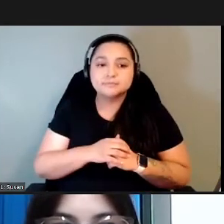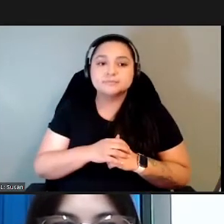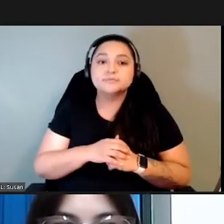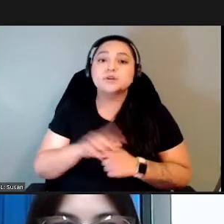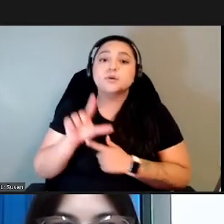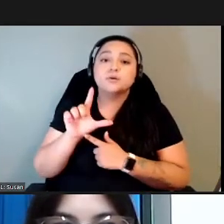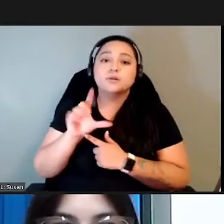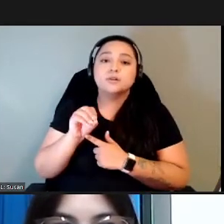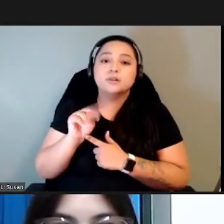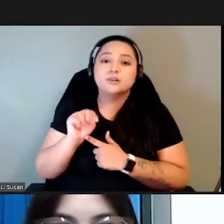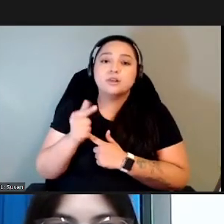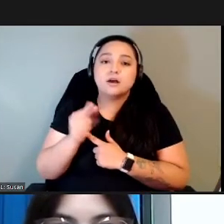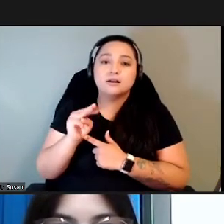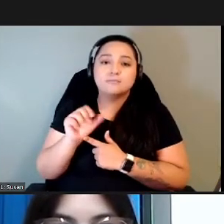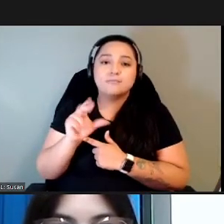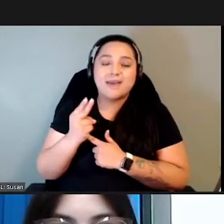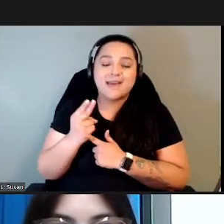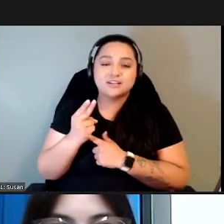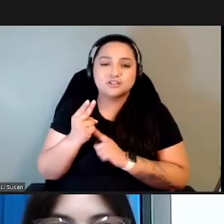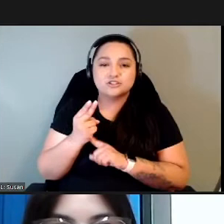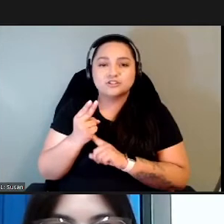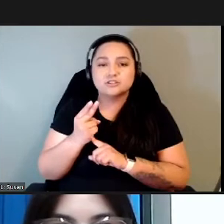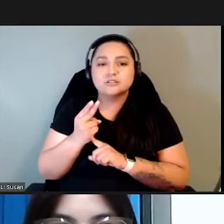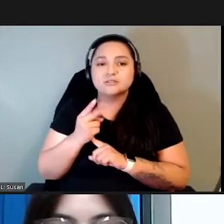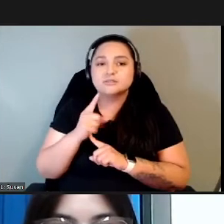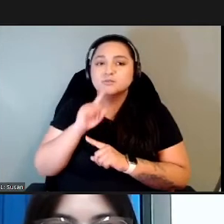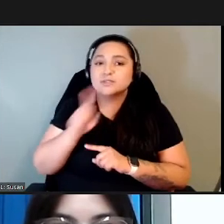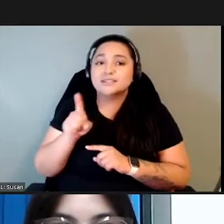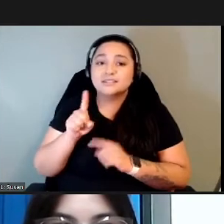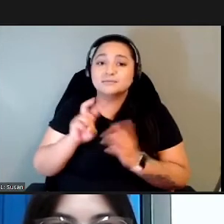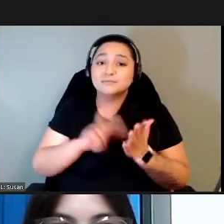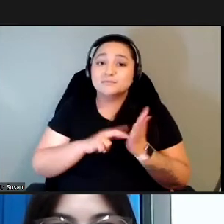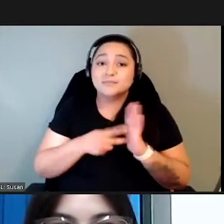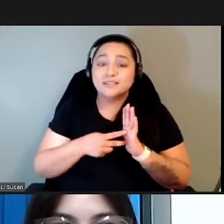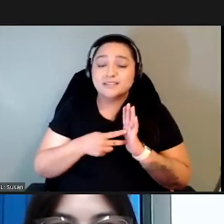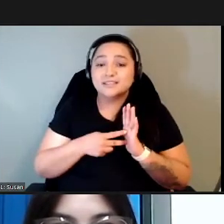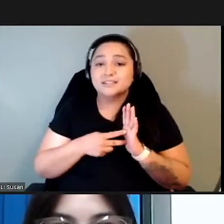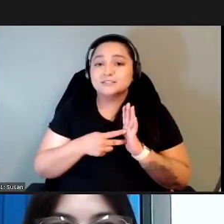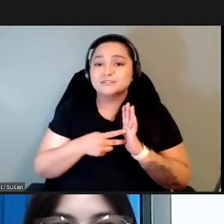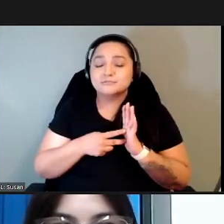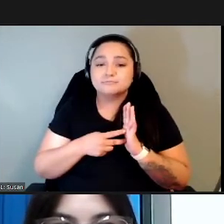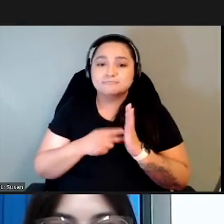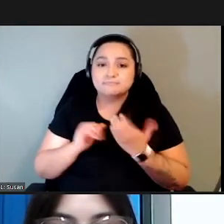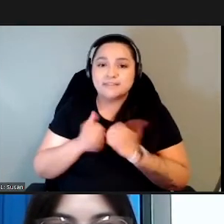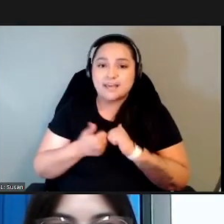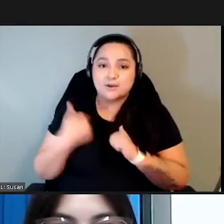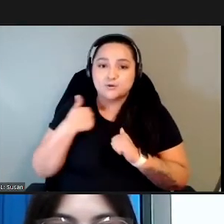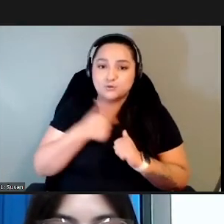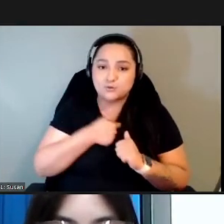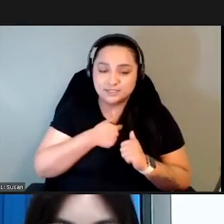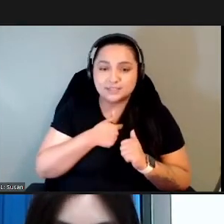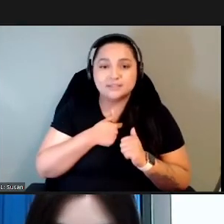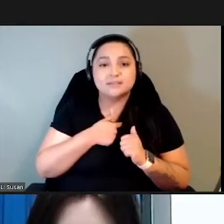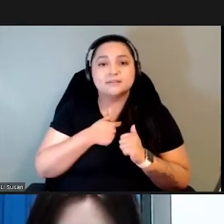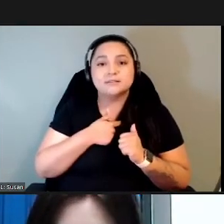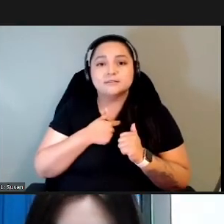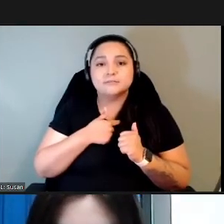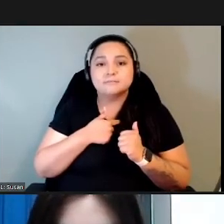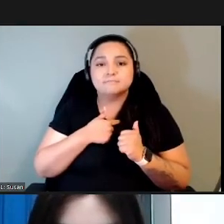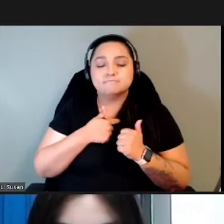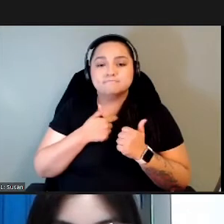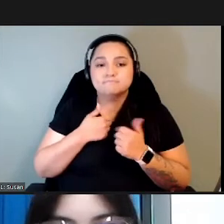match essentially is referring to all the different ways of carrying embers of fire over long